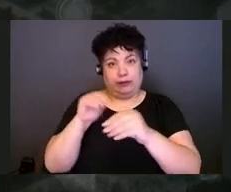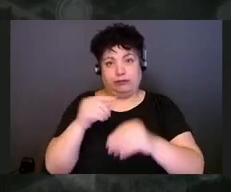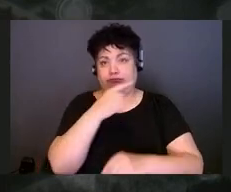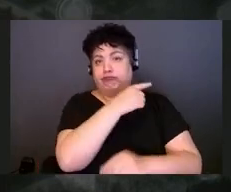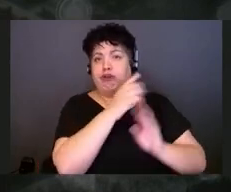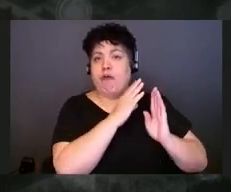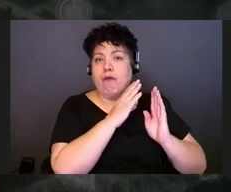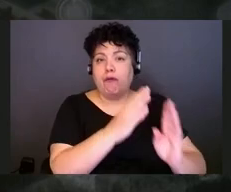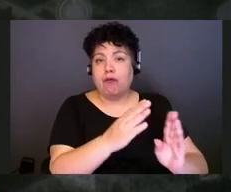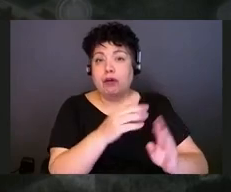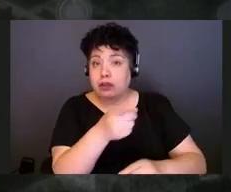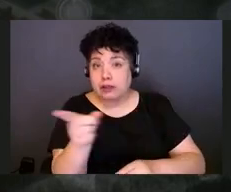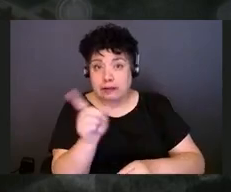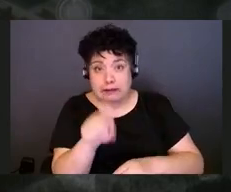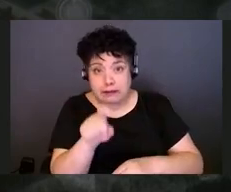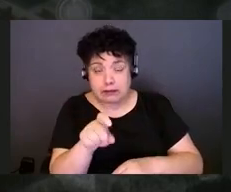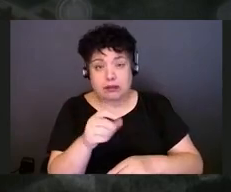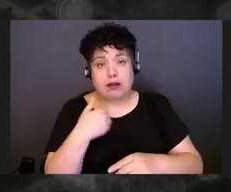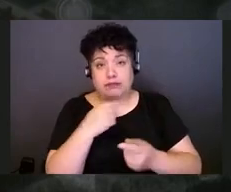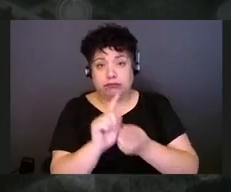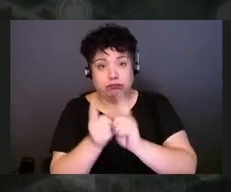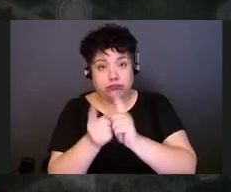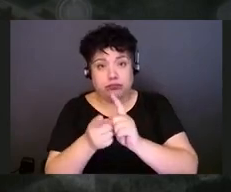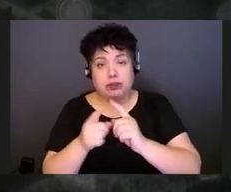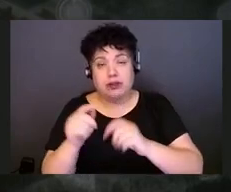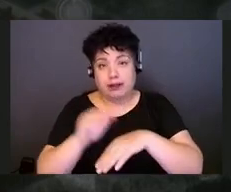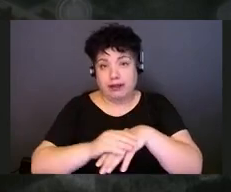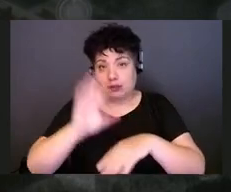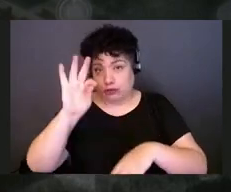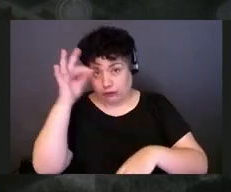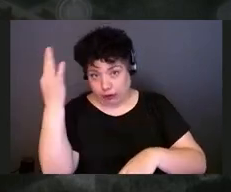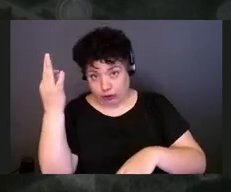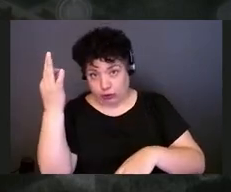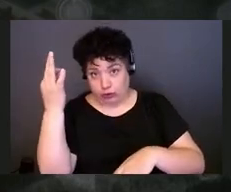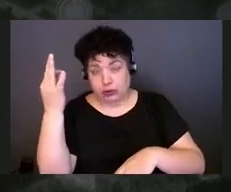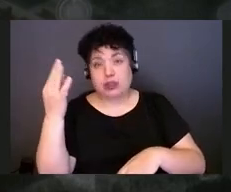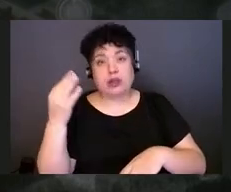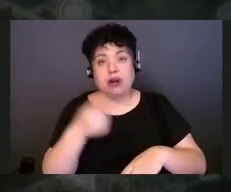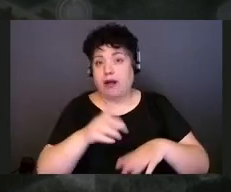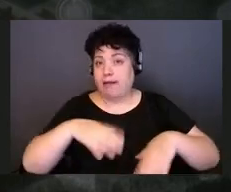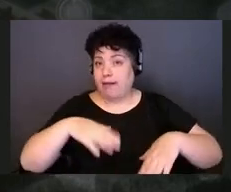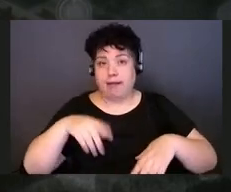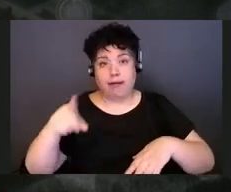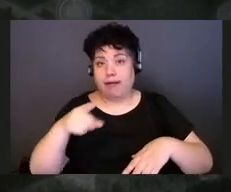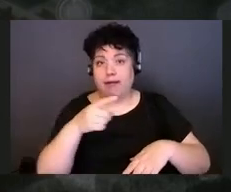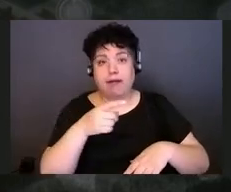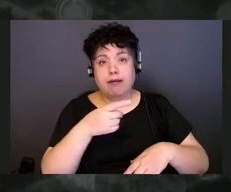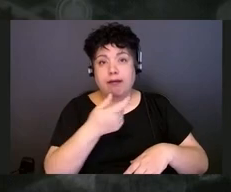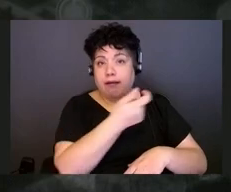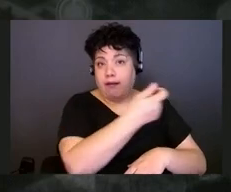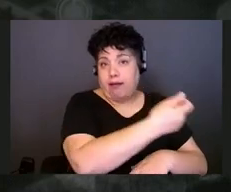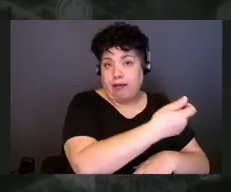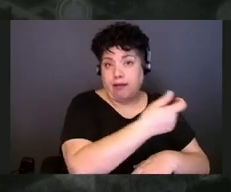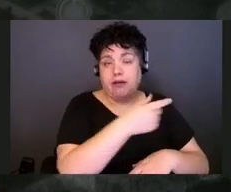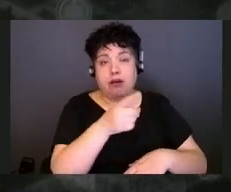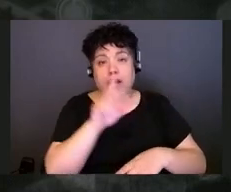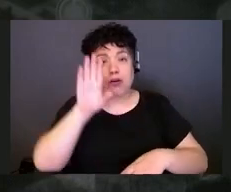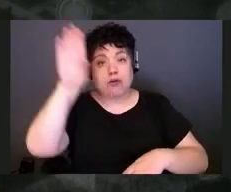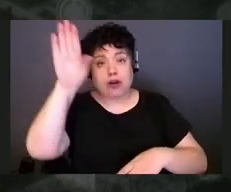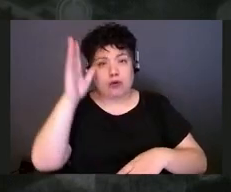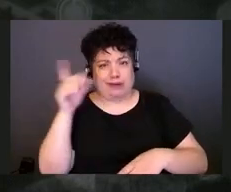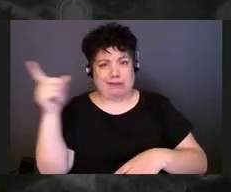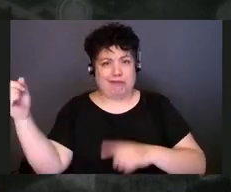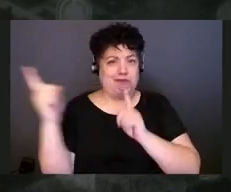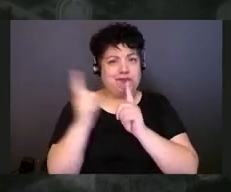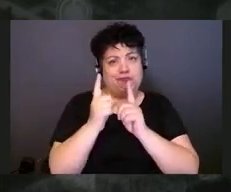needs translation from English to French and hasn't scanned the code, just raise your hands and someone will assist